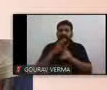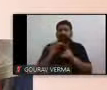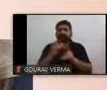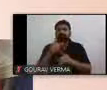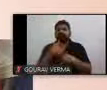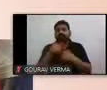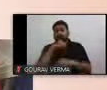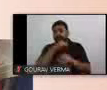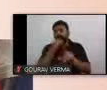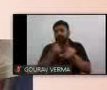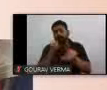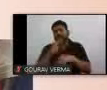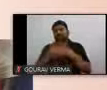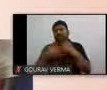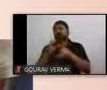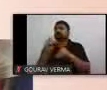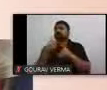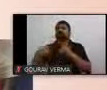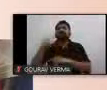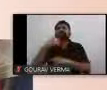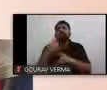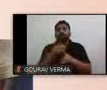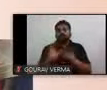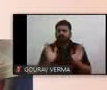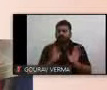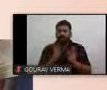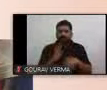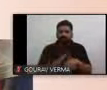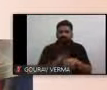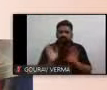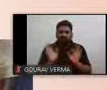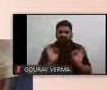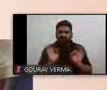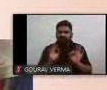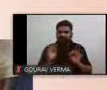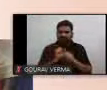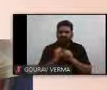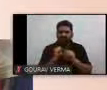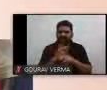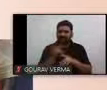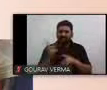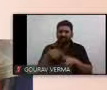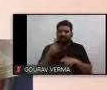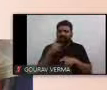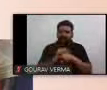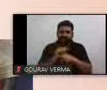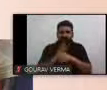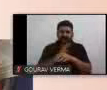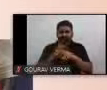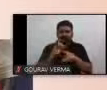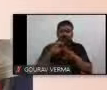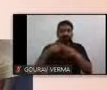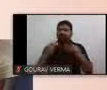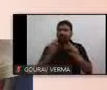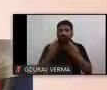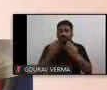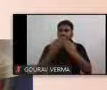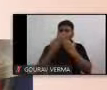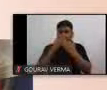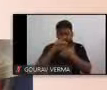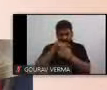6 years old in a school? Nobody has time. They have another agenda. Even if it's a special school, there are other